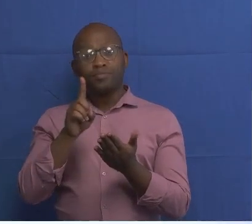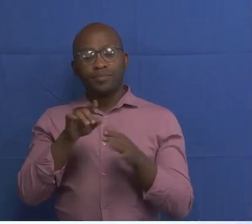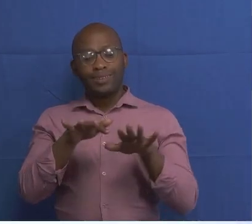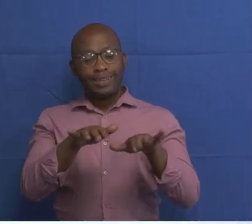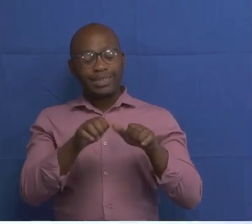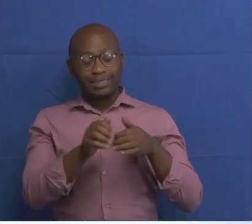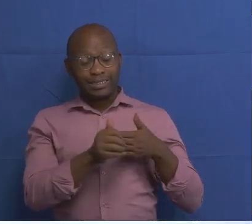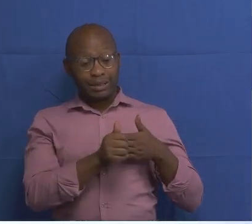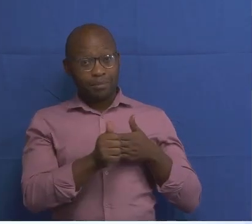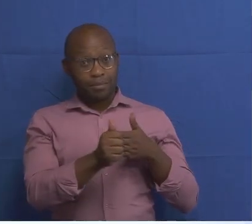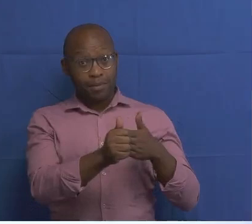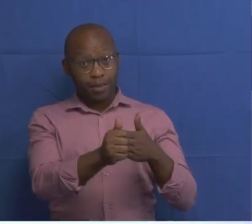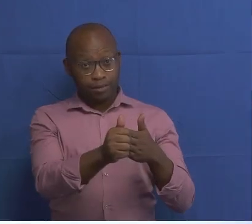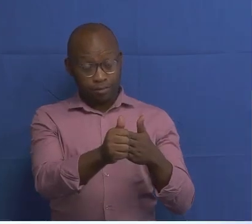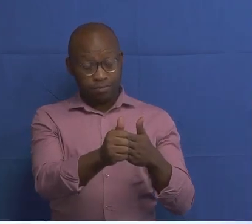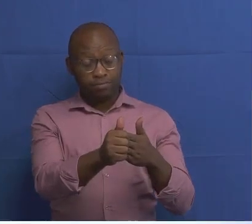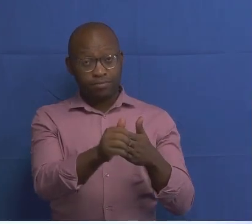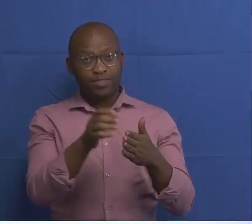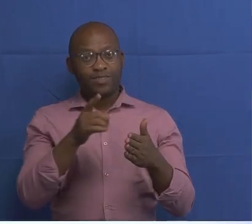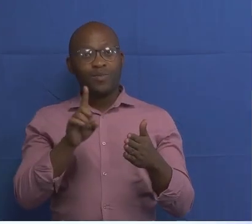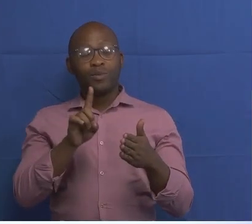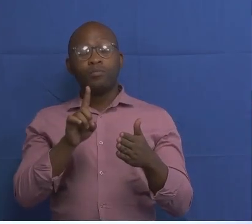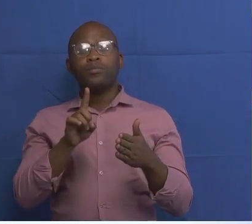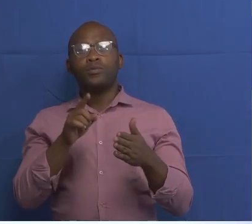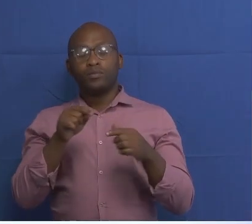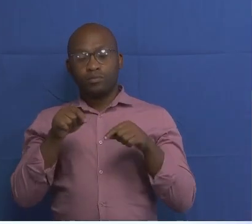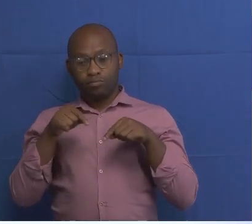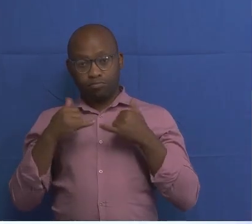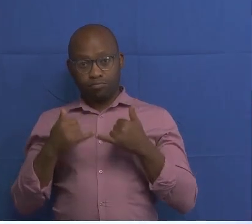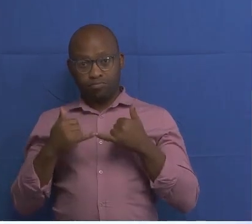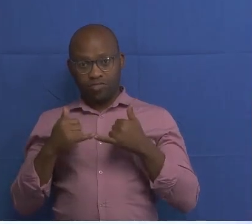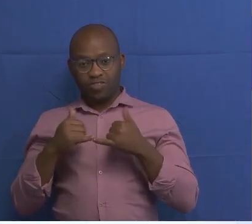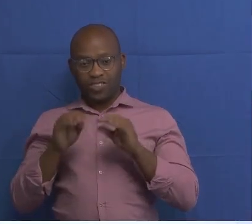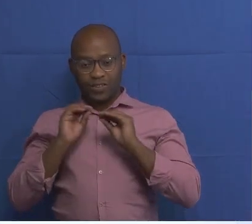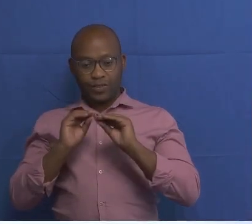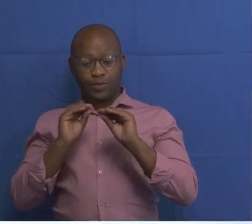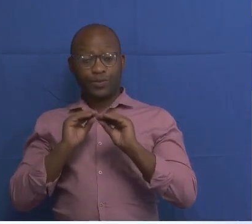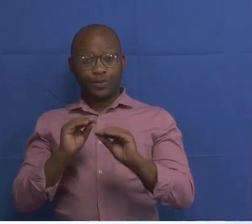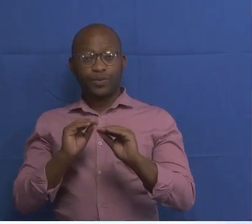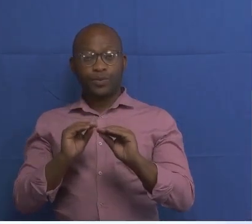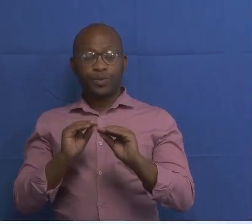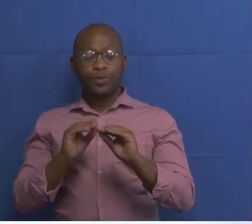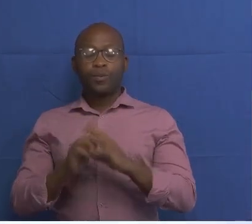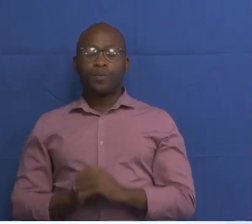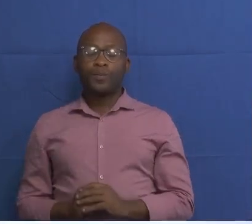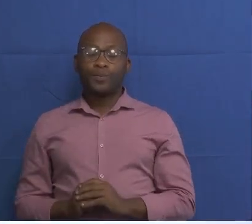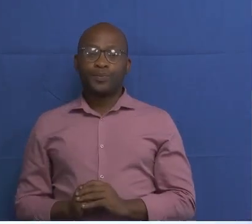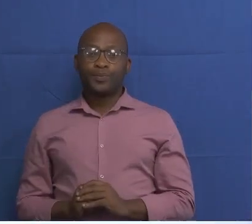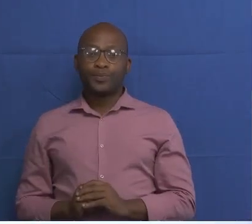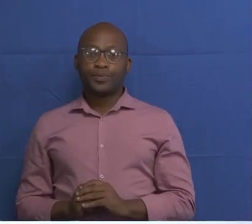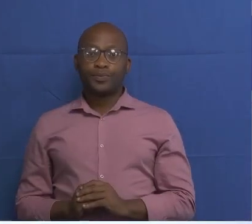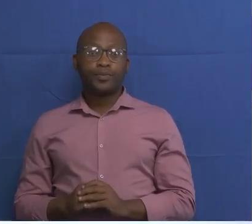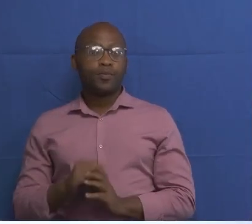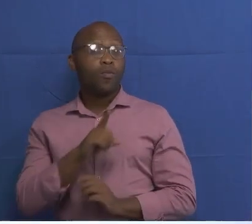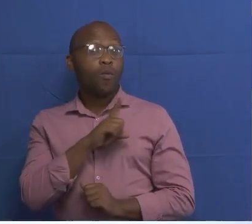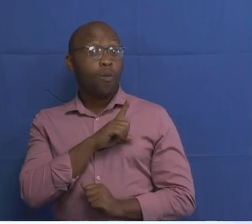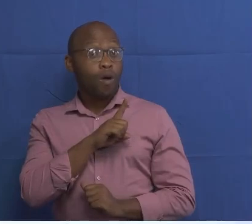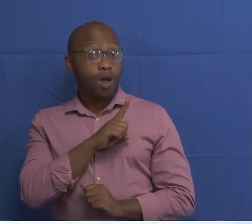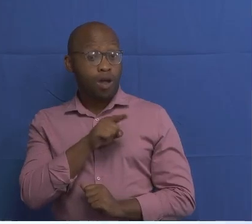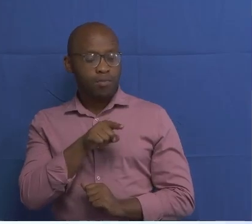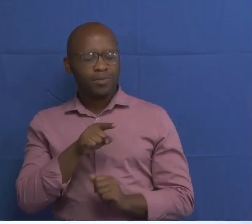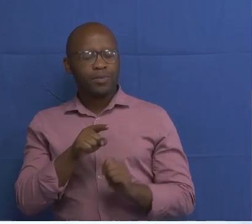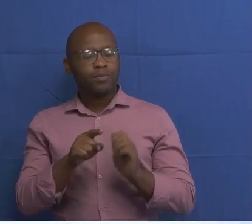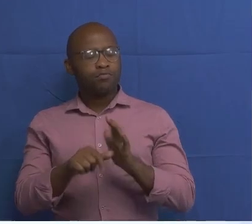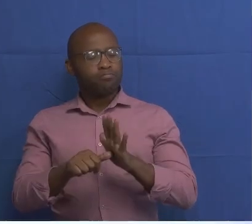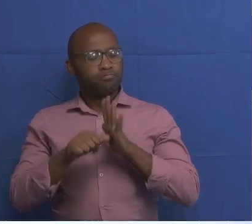as a lesson content or a guide for this particular lesson. Now, it is very important to use the exam guidelines whenever